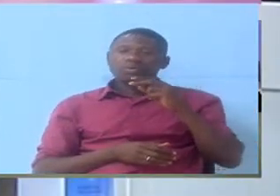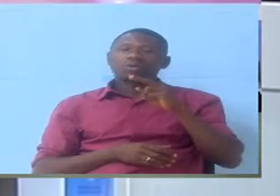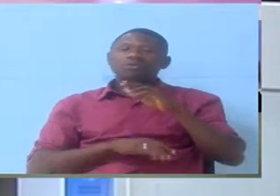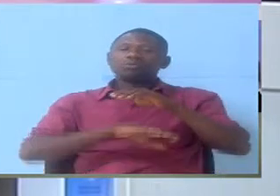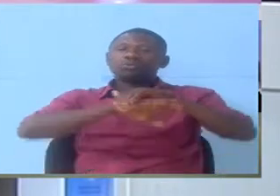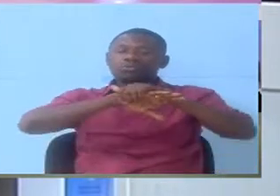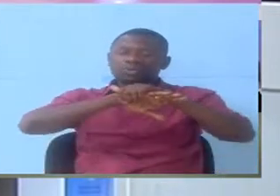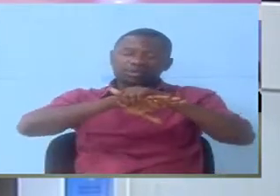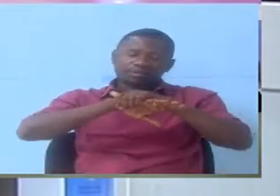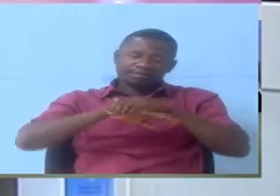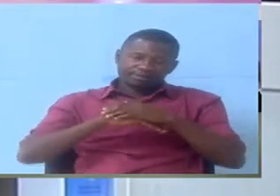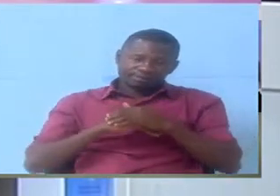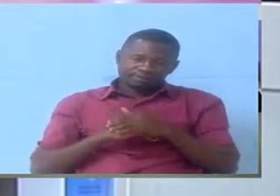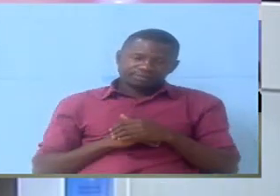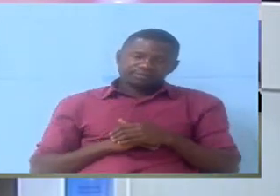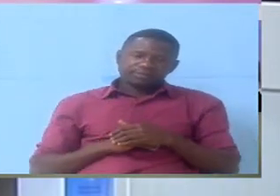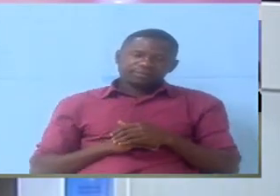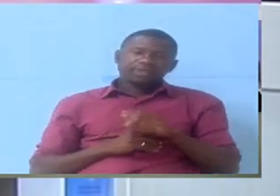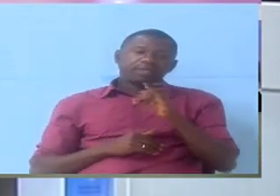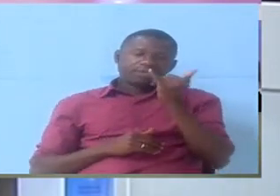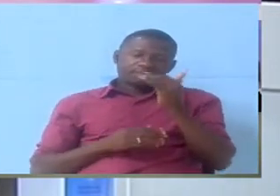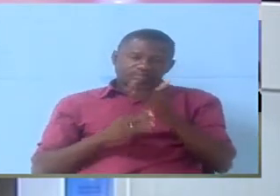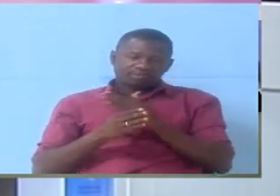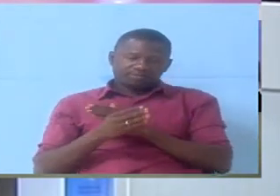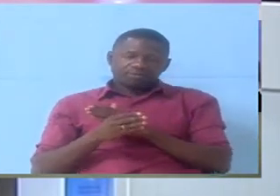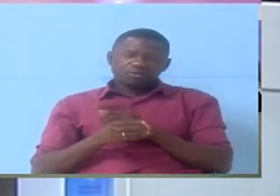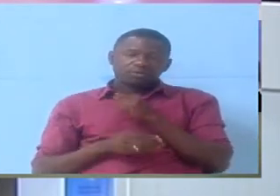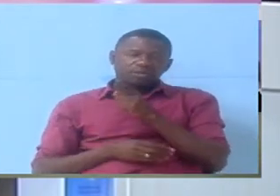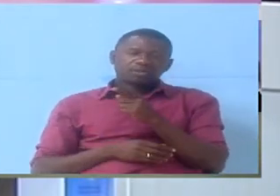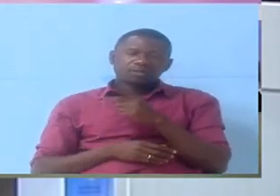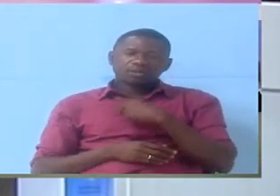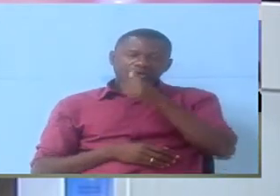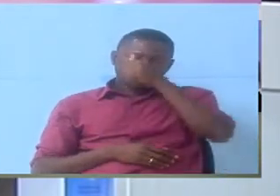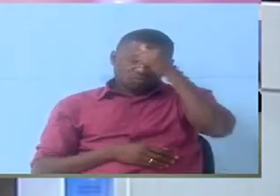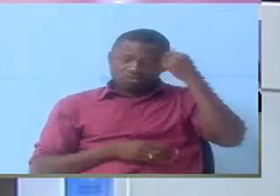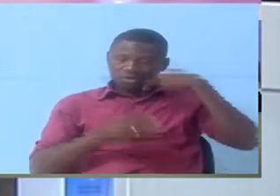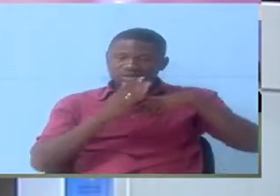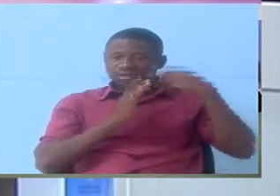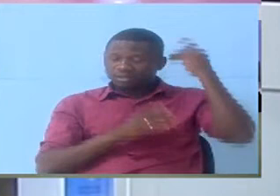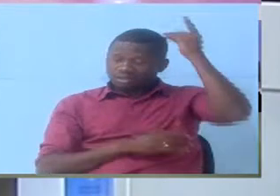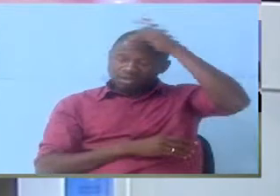before that council, I worked in Darfur as an